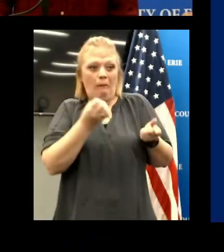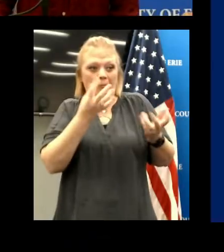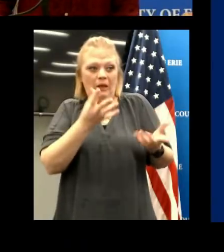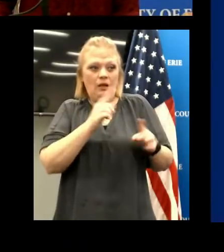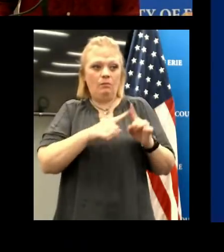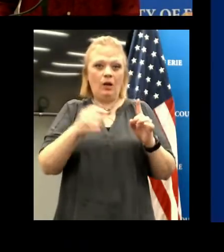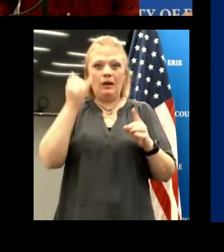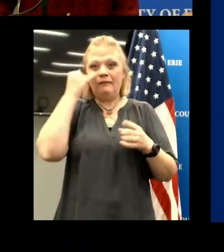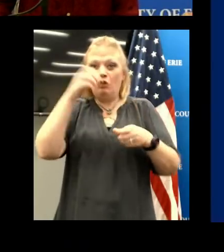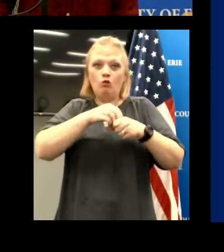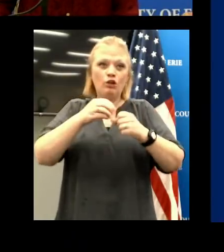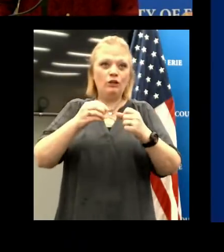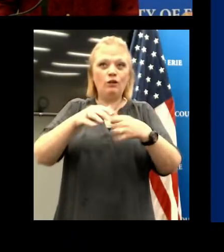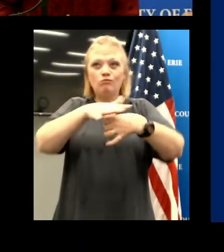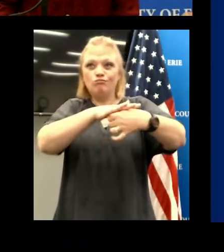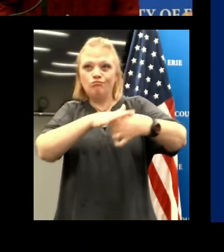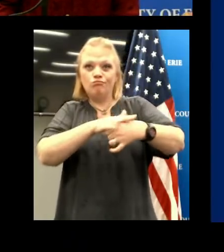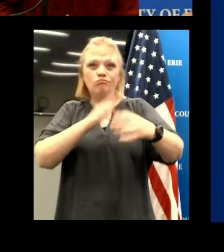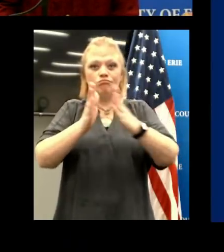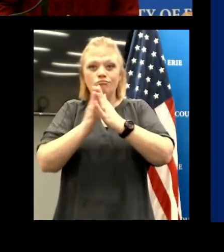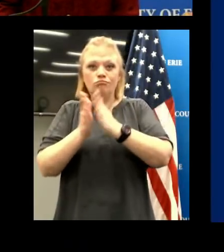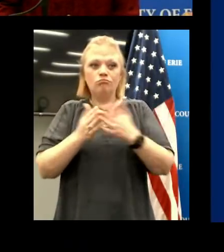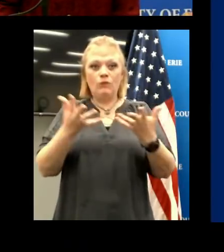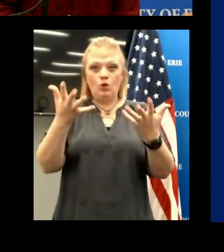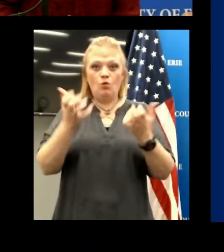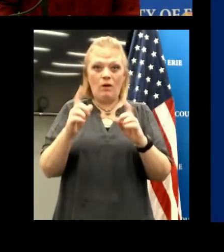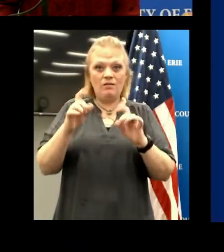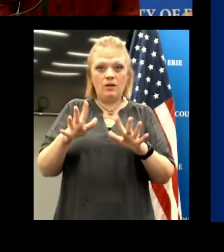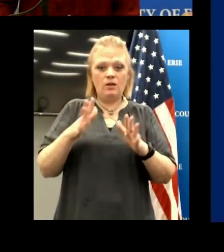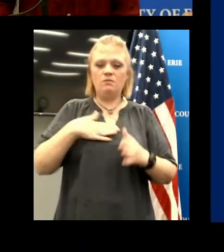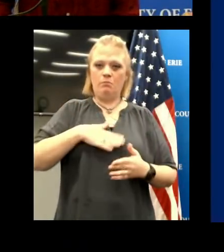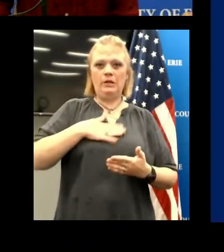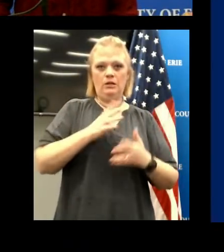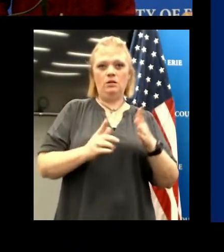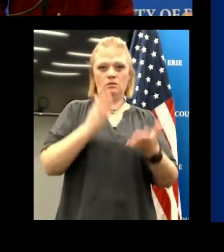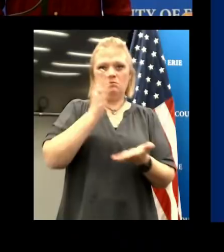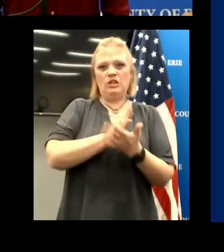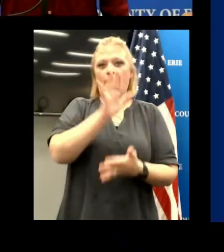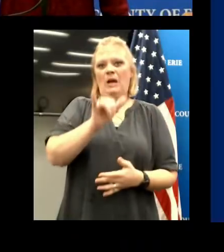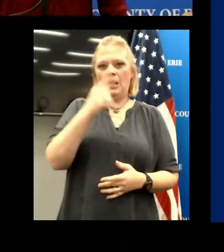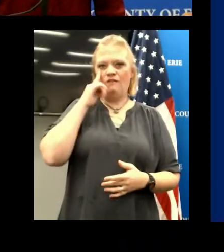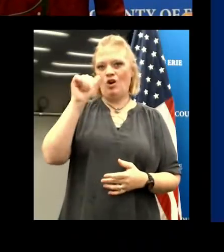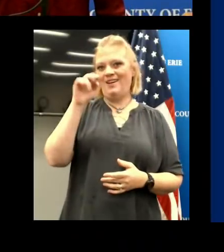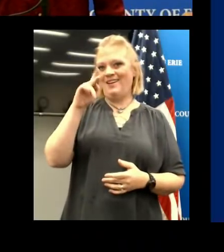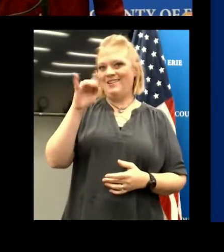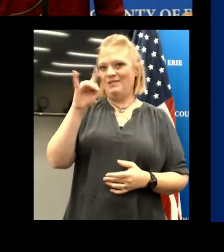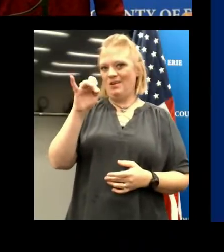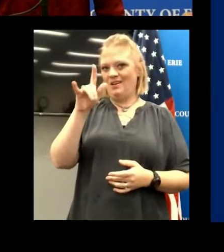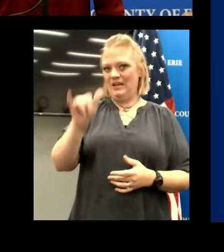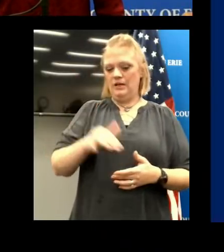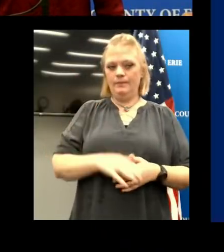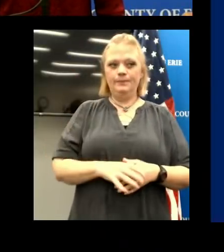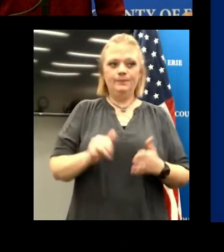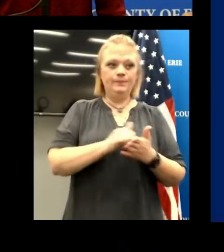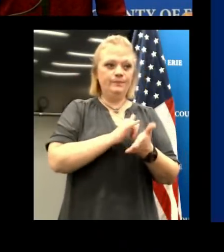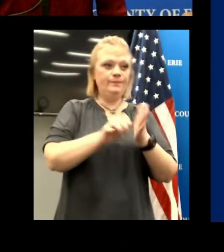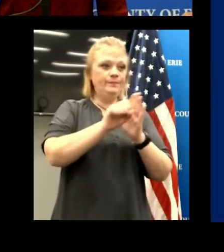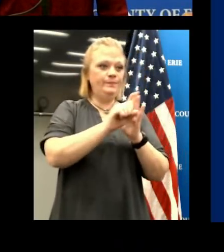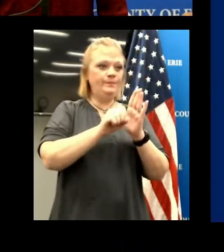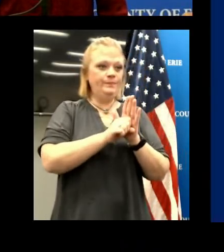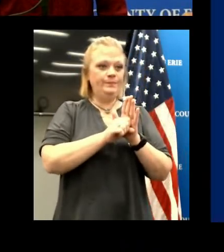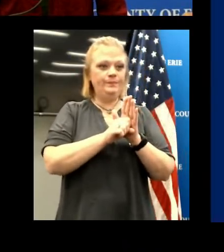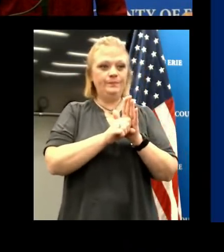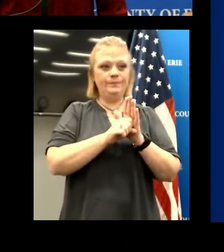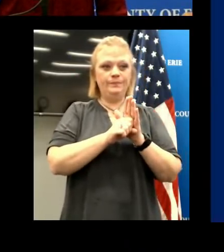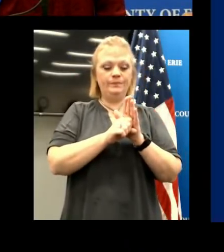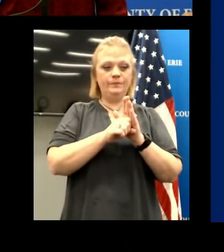hood and you want to get an antibody test, please stop by. So the New York State has issued new